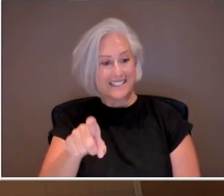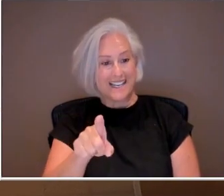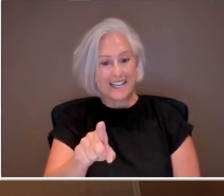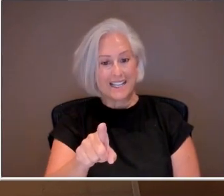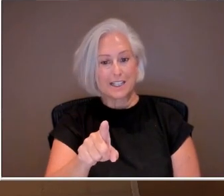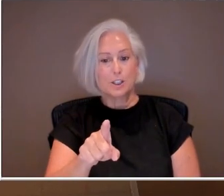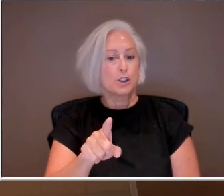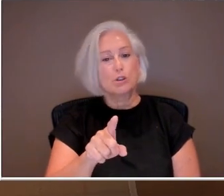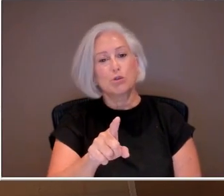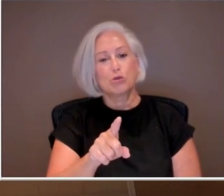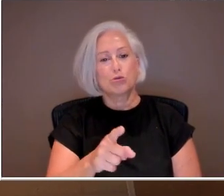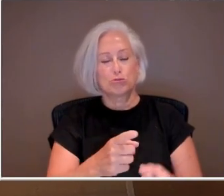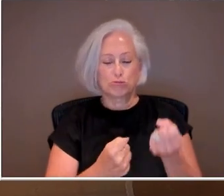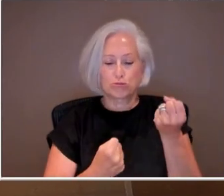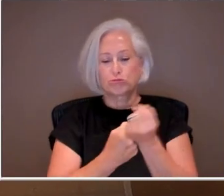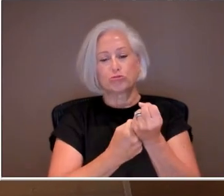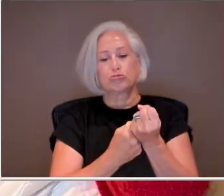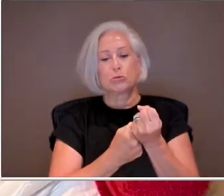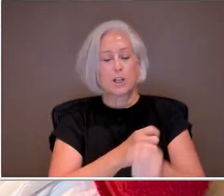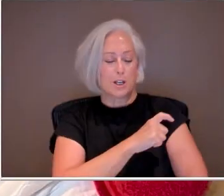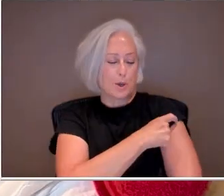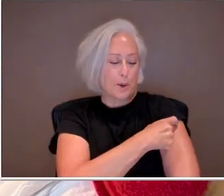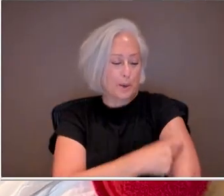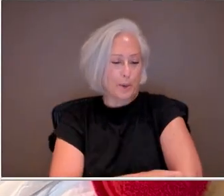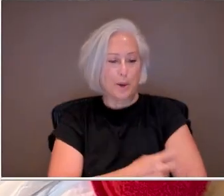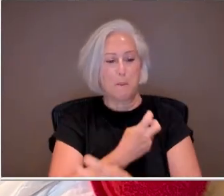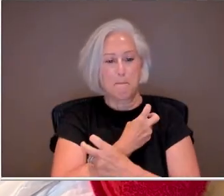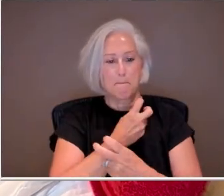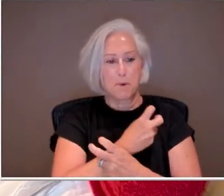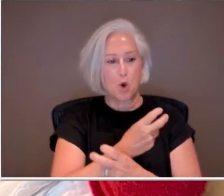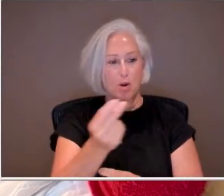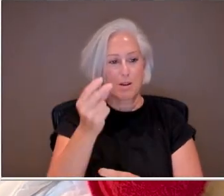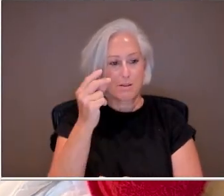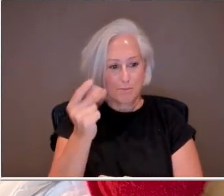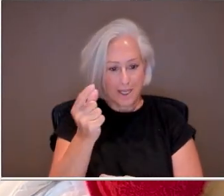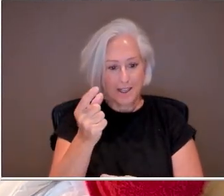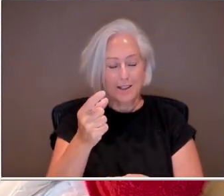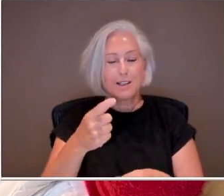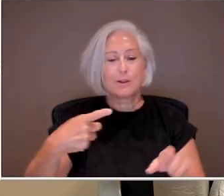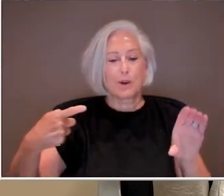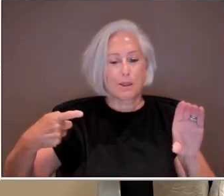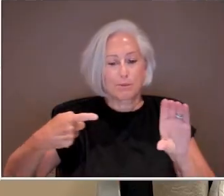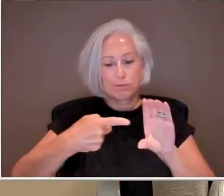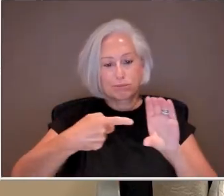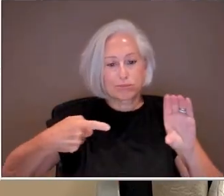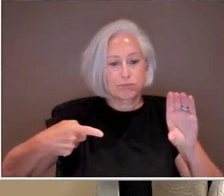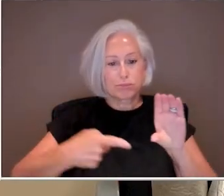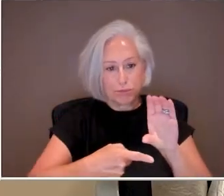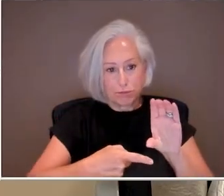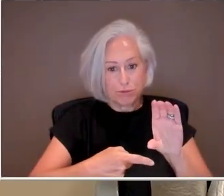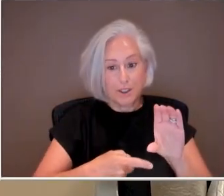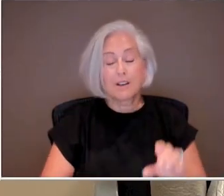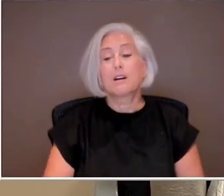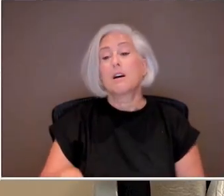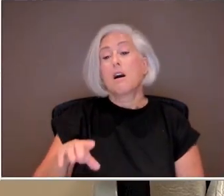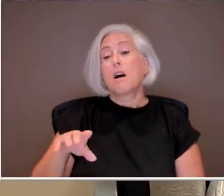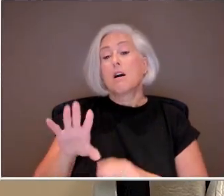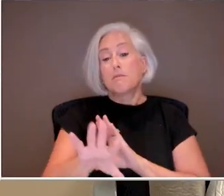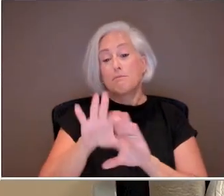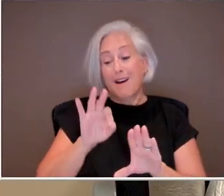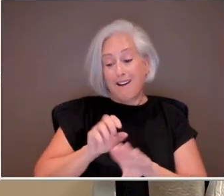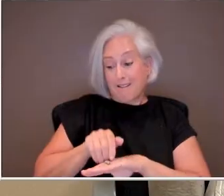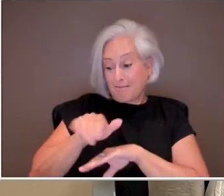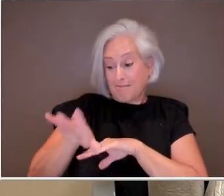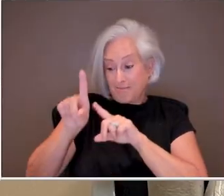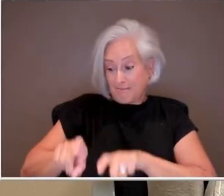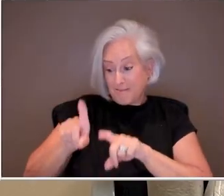titanium rod in hopes to grow new bone. Soon, a bone marrow biopsy would confirm Jennifer had multiple myeloma,